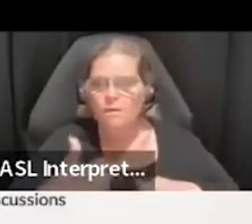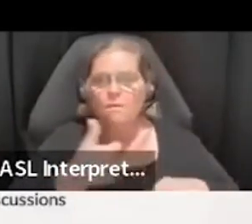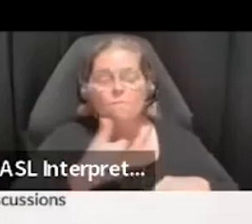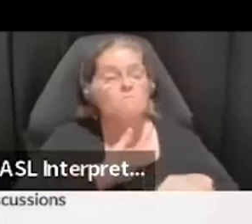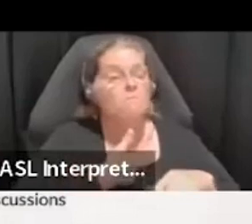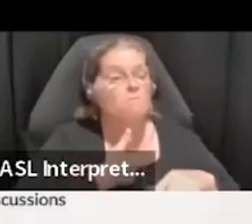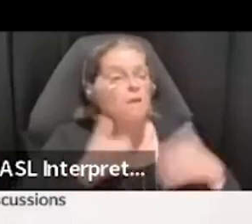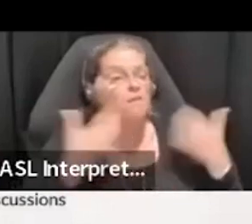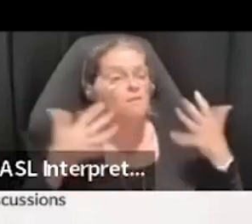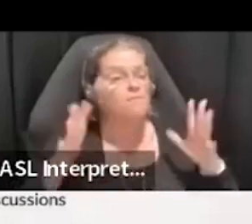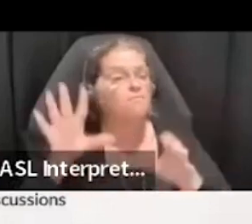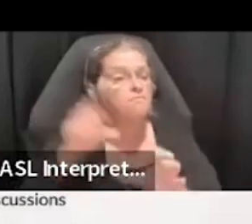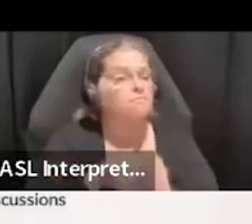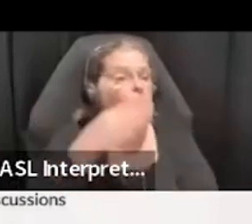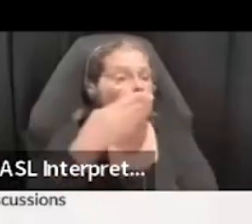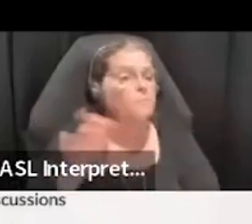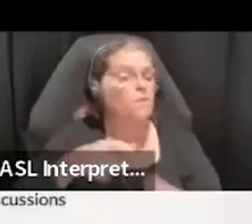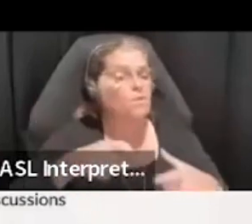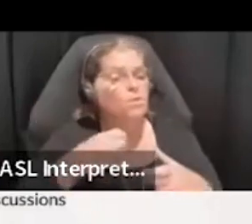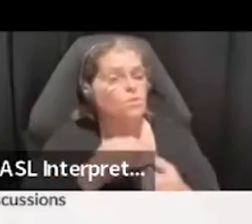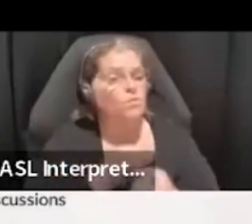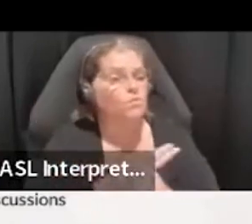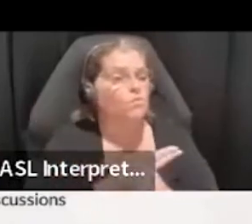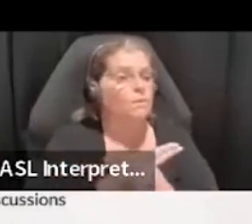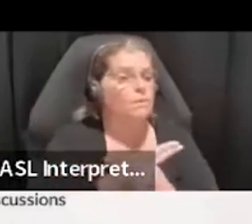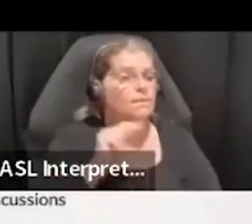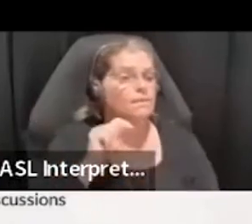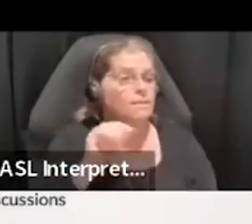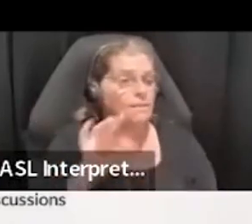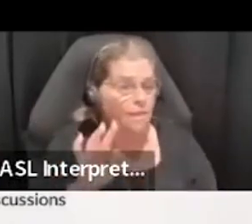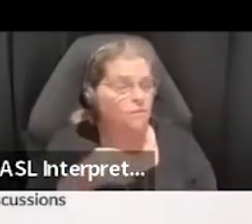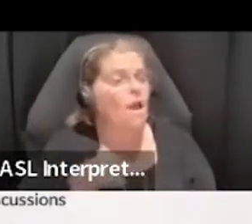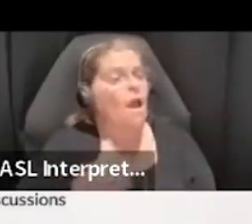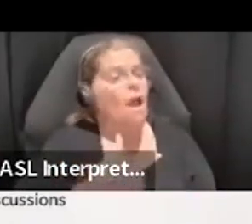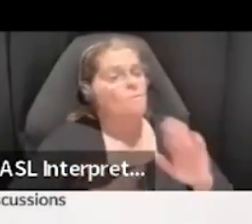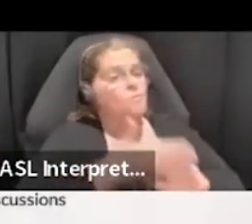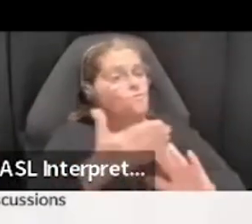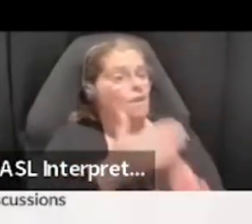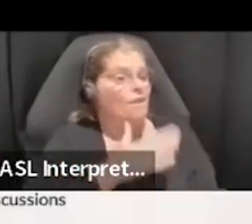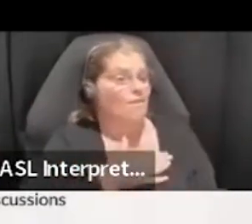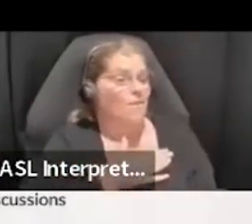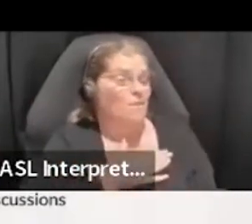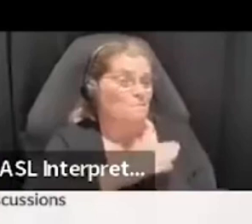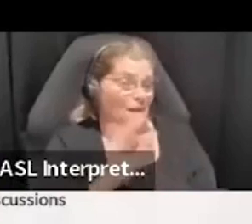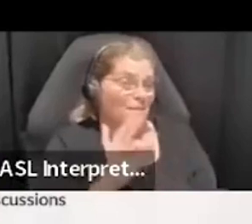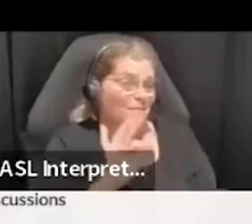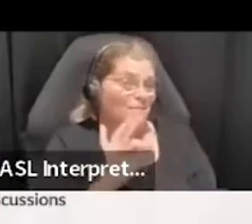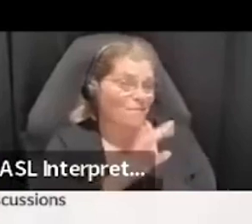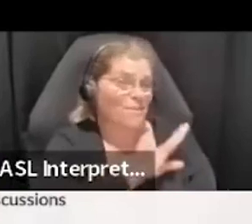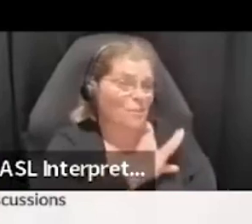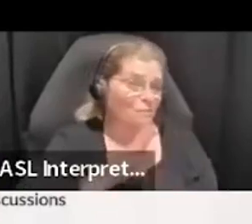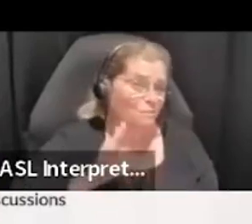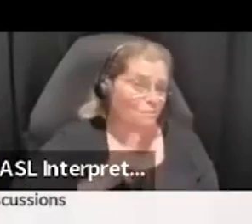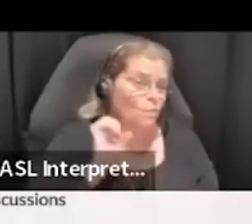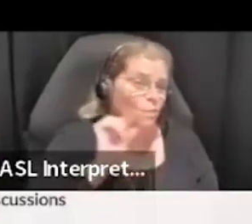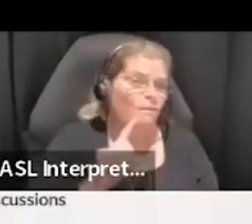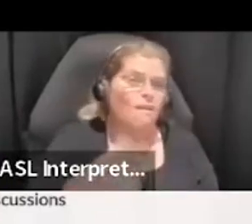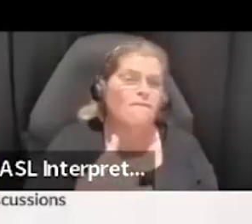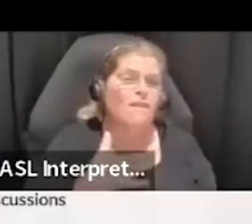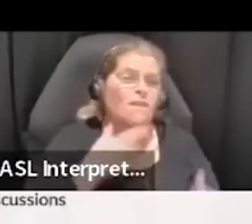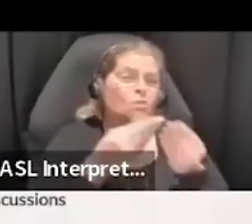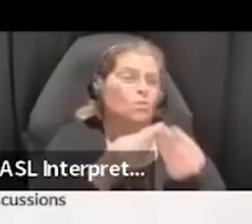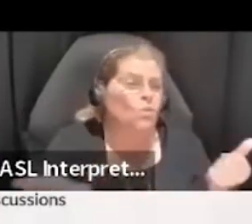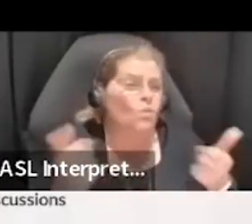my local Blue Ribbon Task Force and is running for my county Board of Ed, I definitely feel there are many solutions